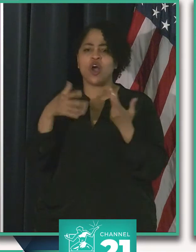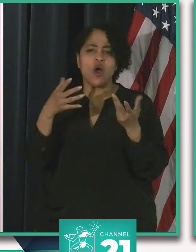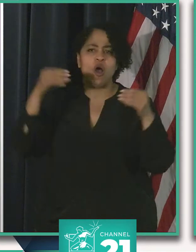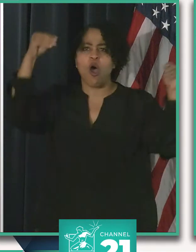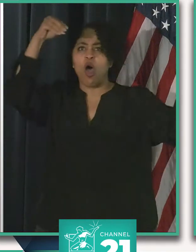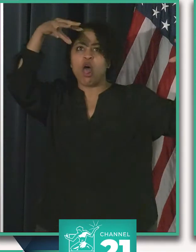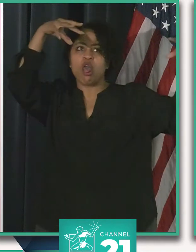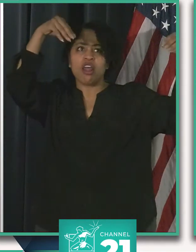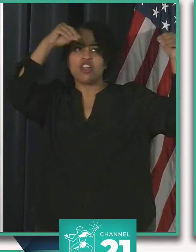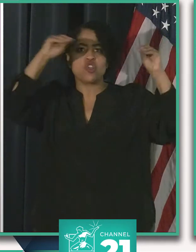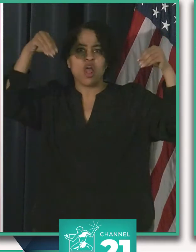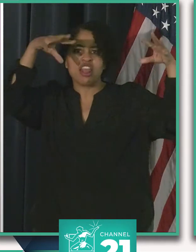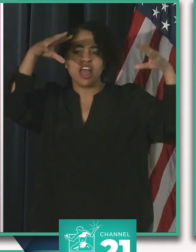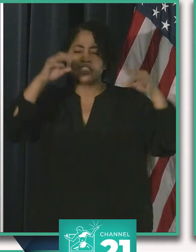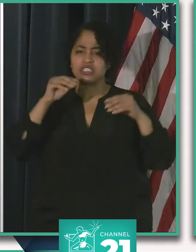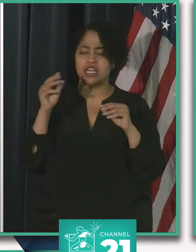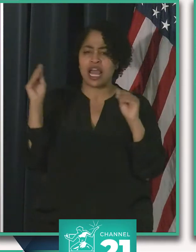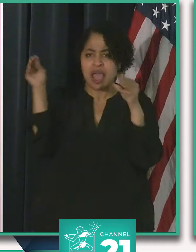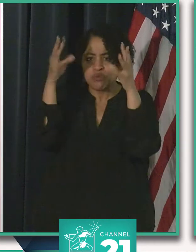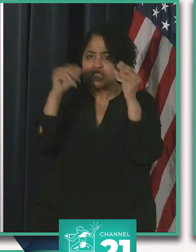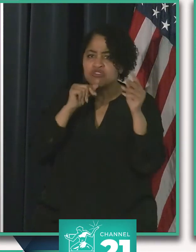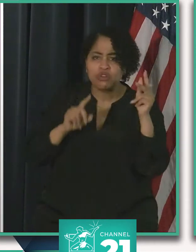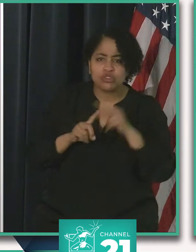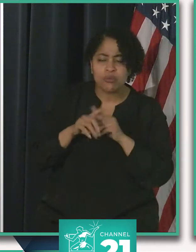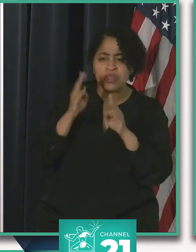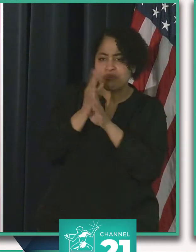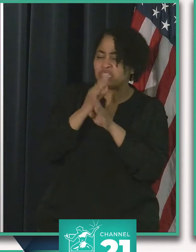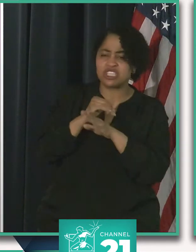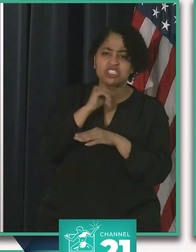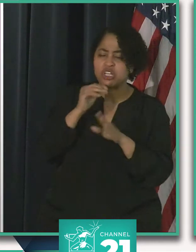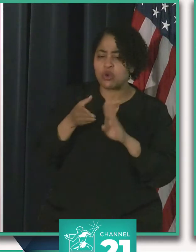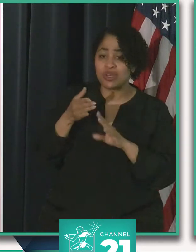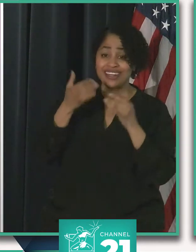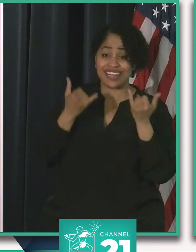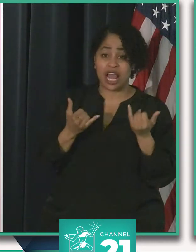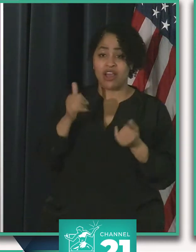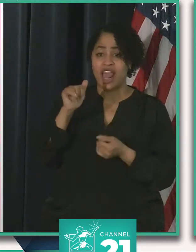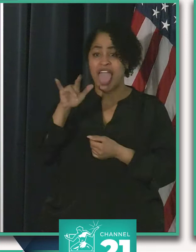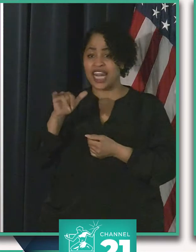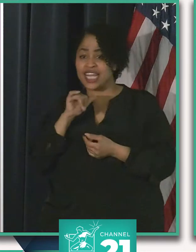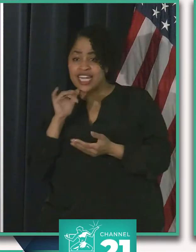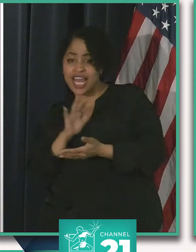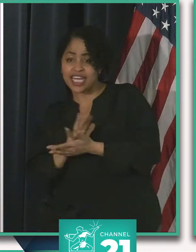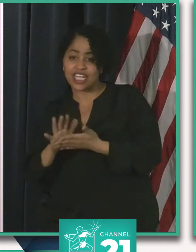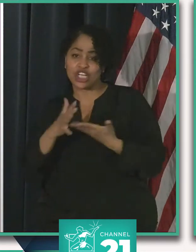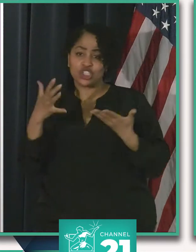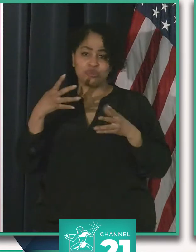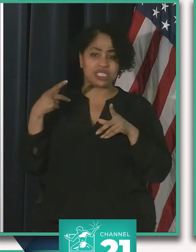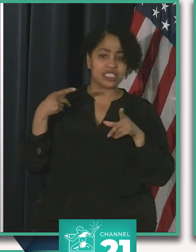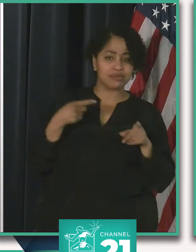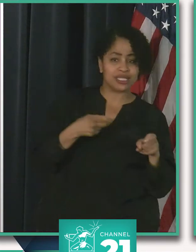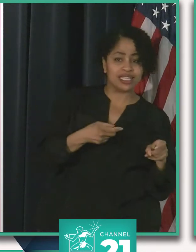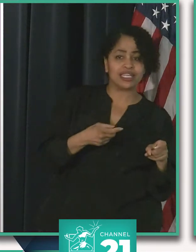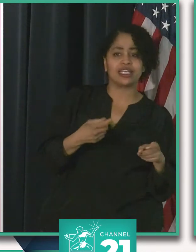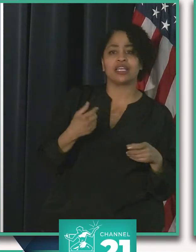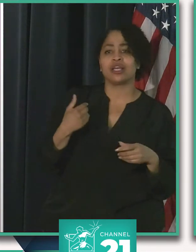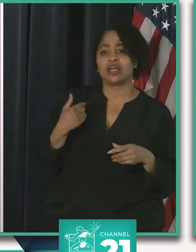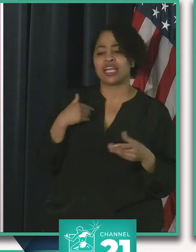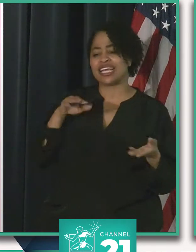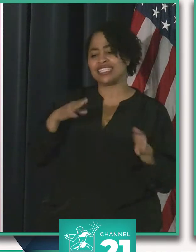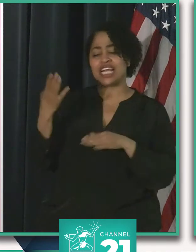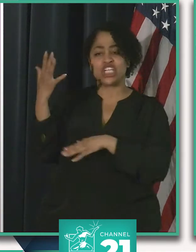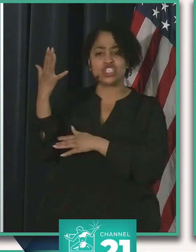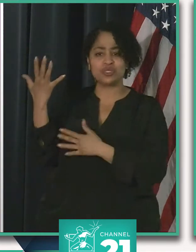the ambulances don't show up, the buses don't run. Now it's the alleys aren't clean, there's too much speeding. We've got dead